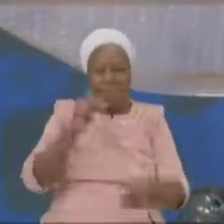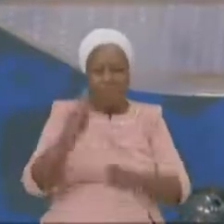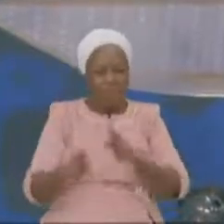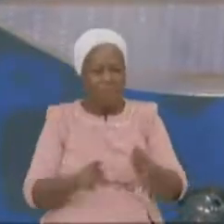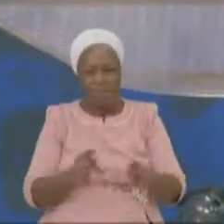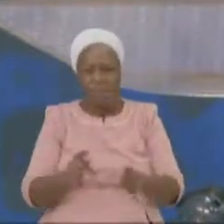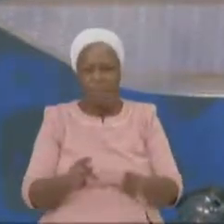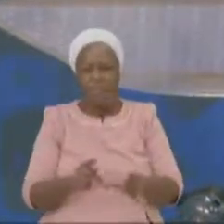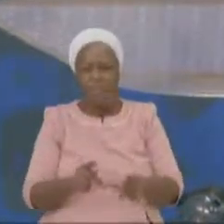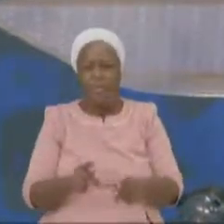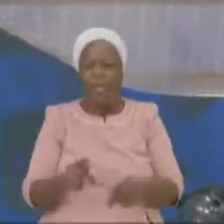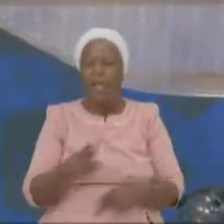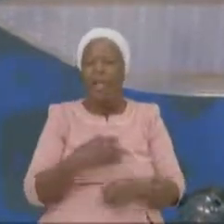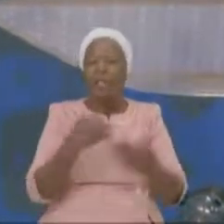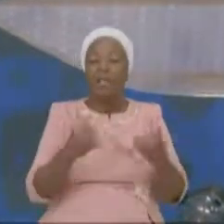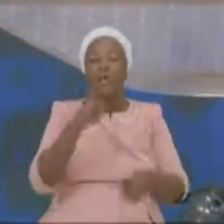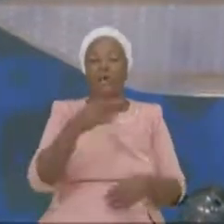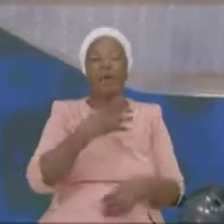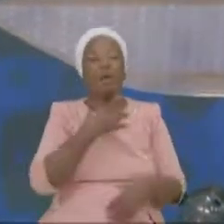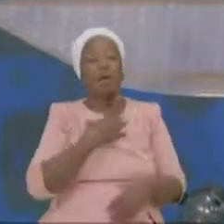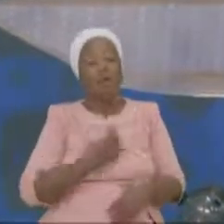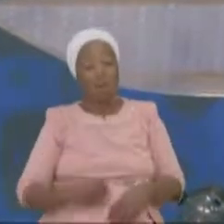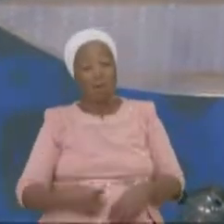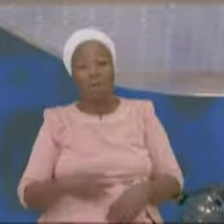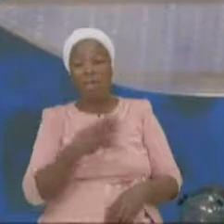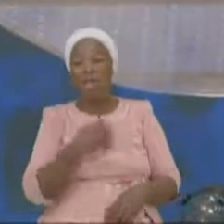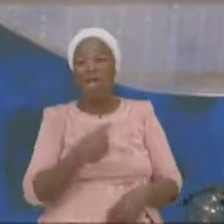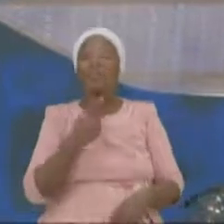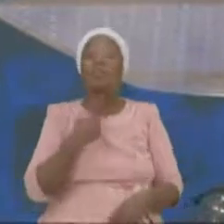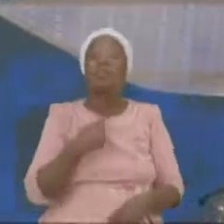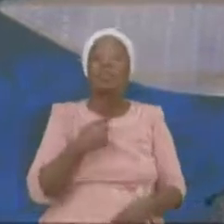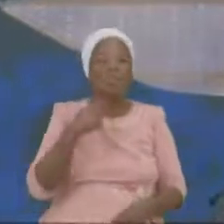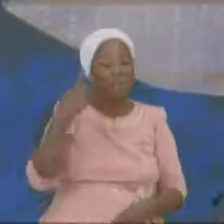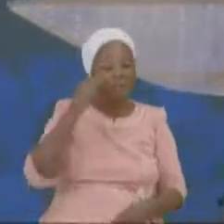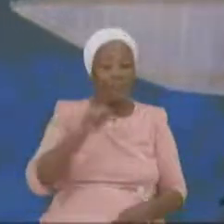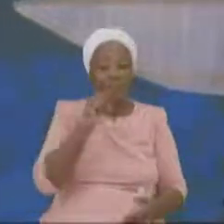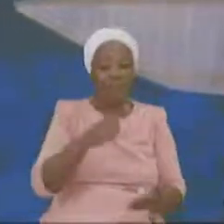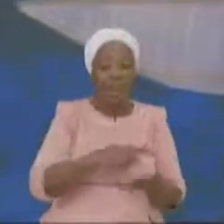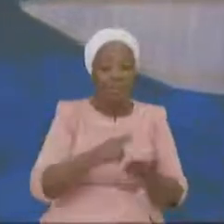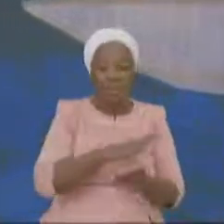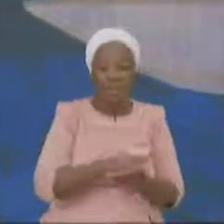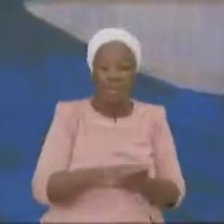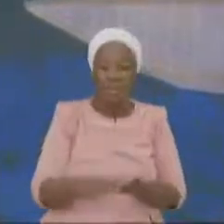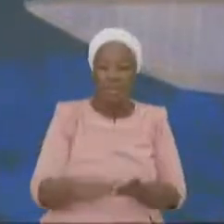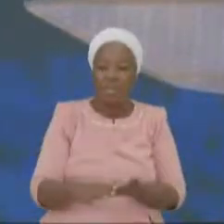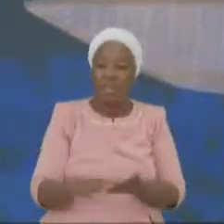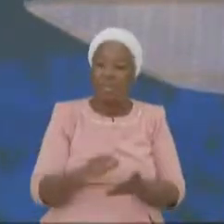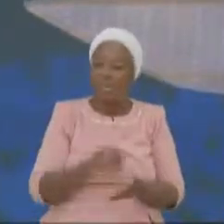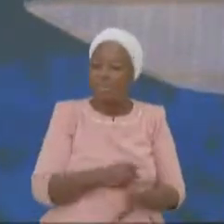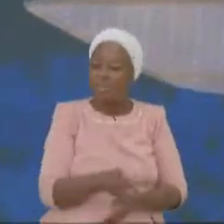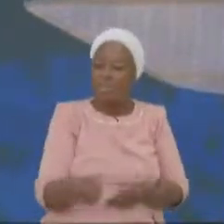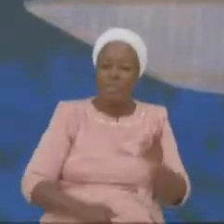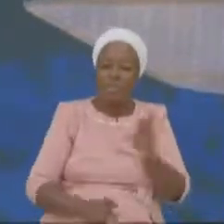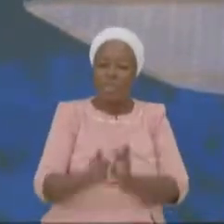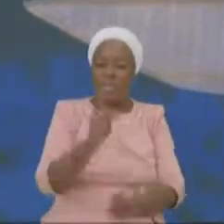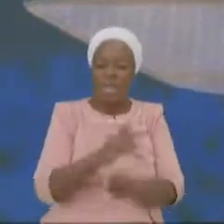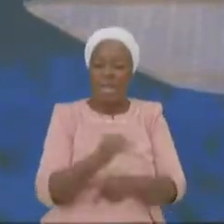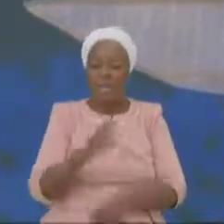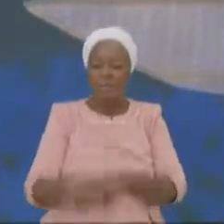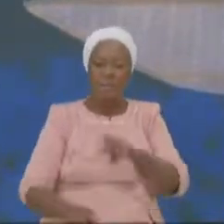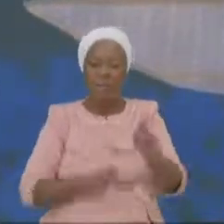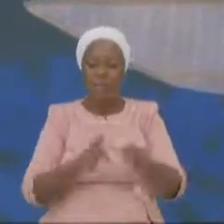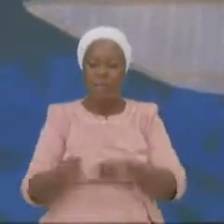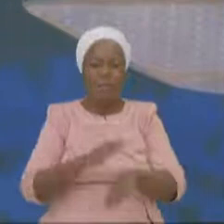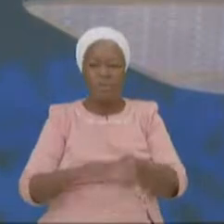corruption, and now you're hungry and you're thirsty for unrighteousness. Such people do not do